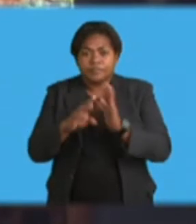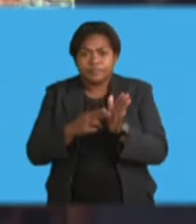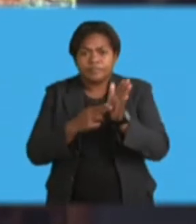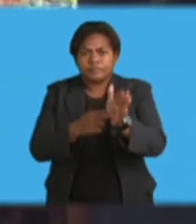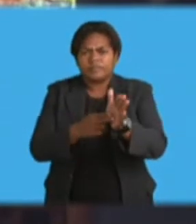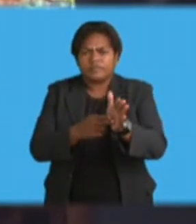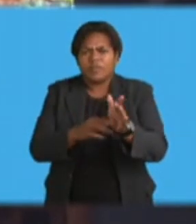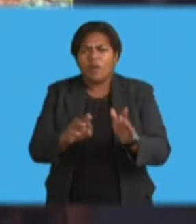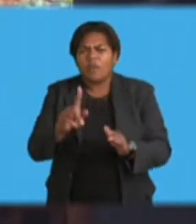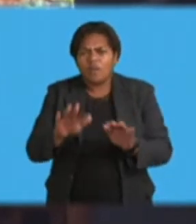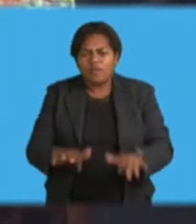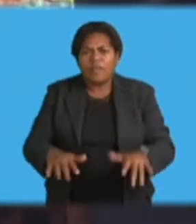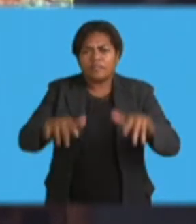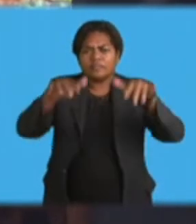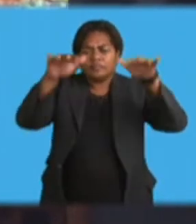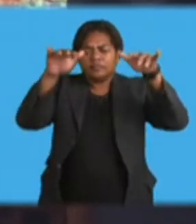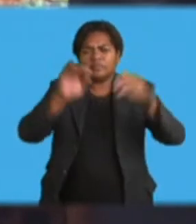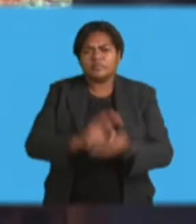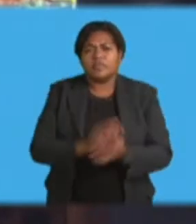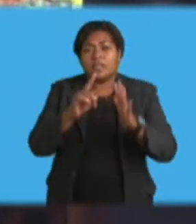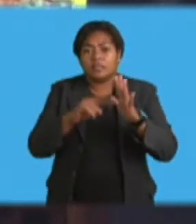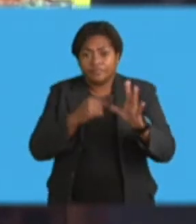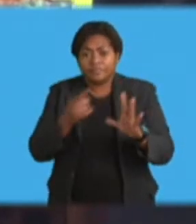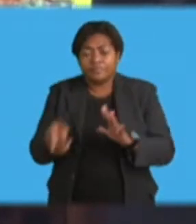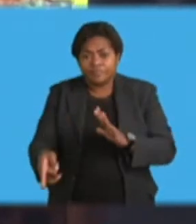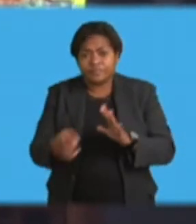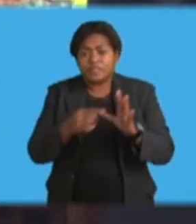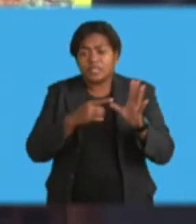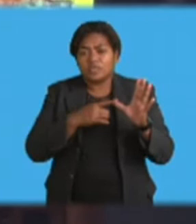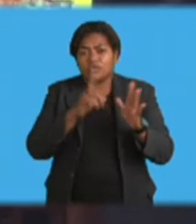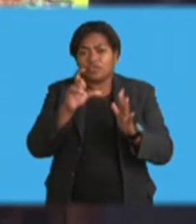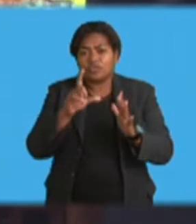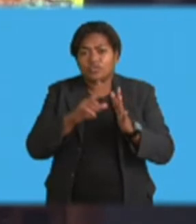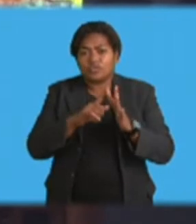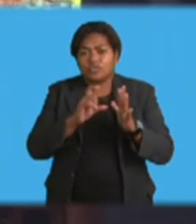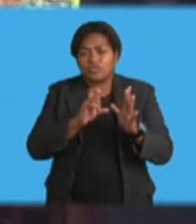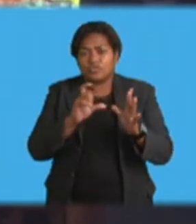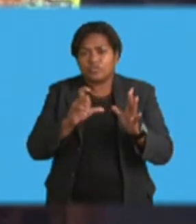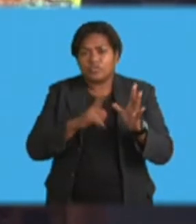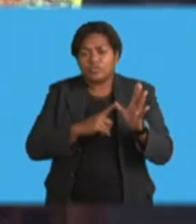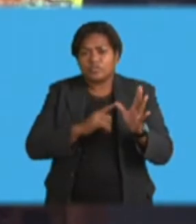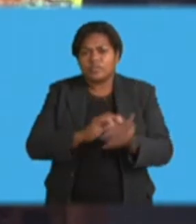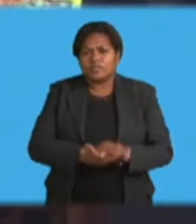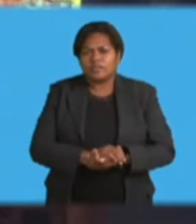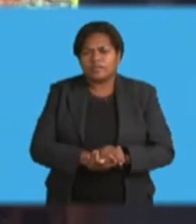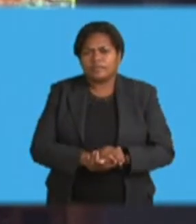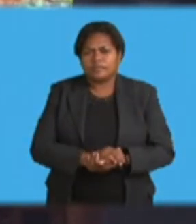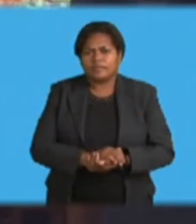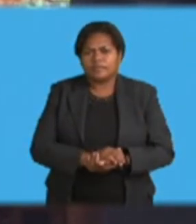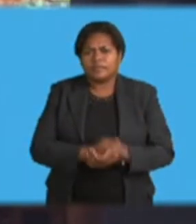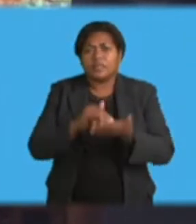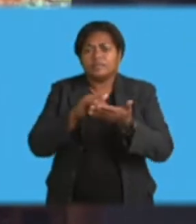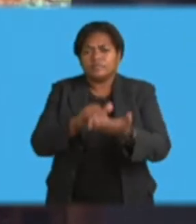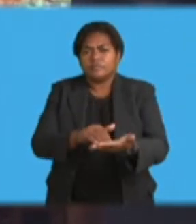of 2012, JICA study team revised the 1998 study for Nendi watershed and